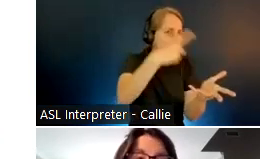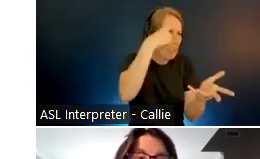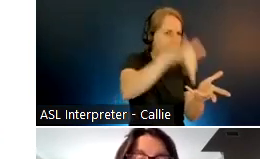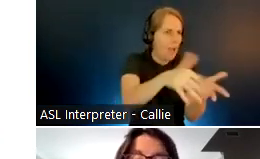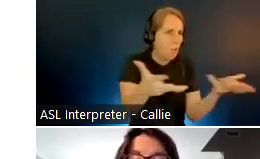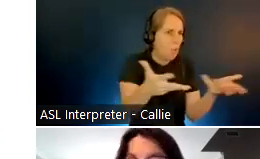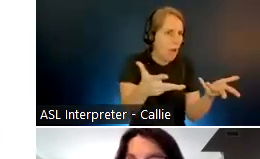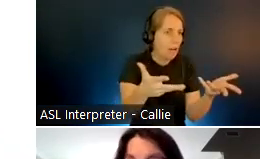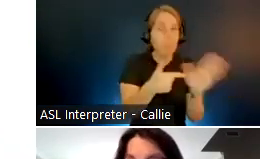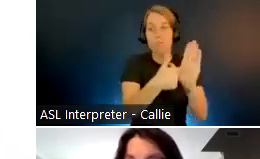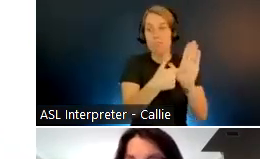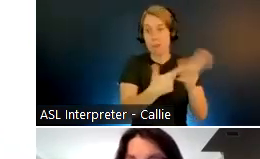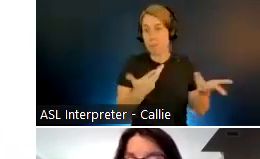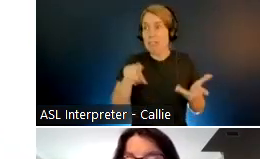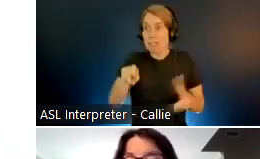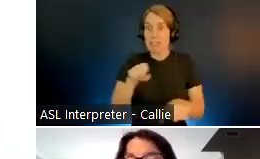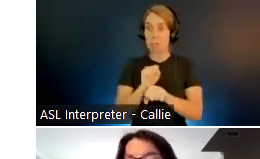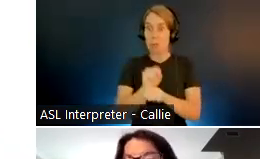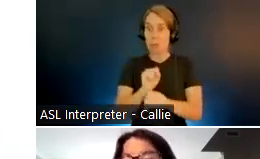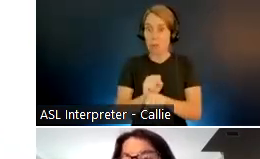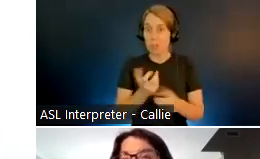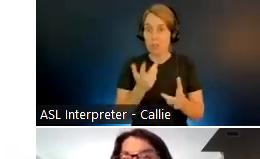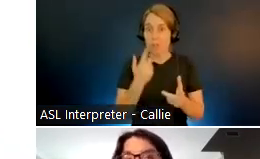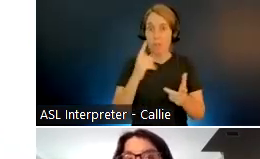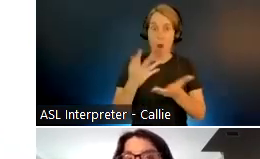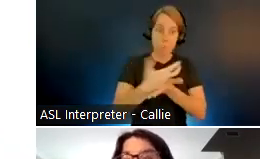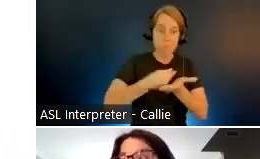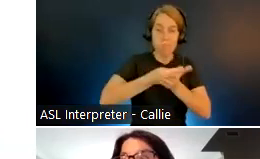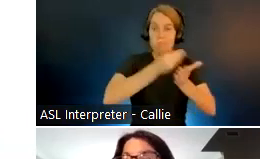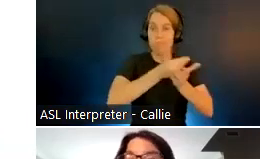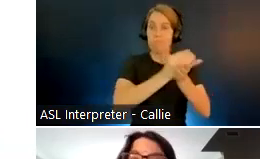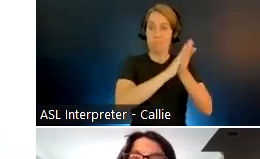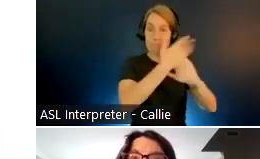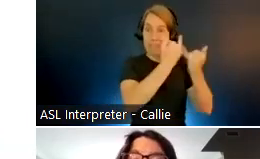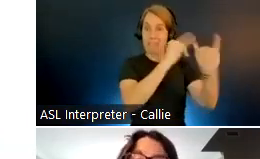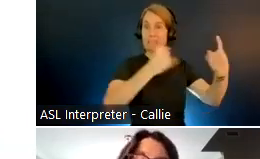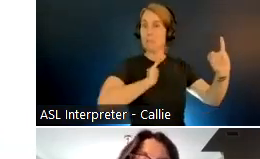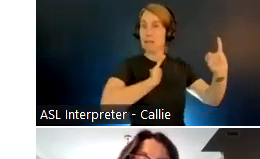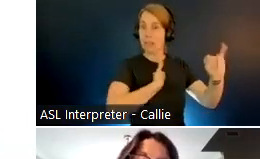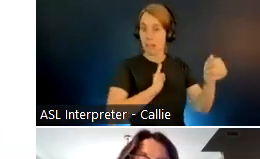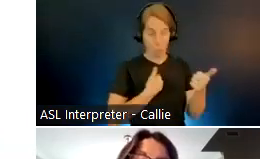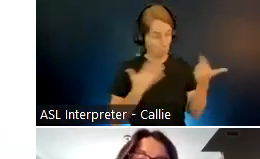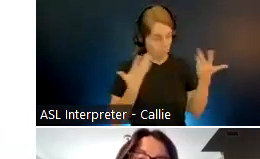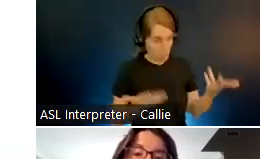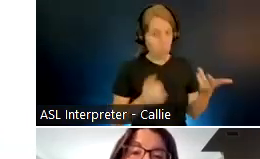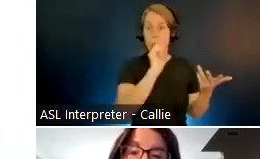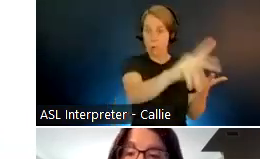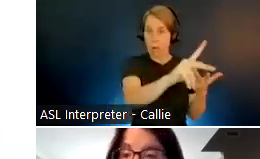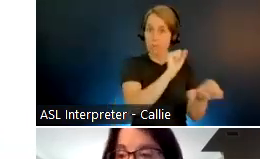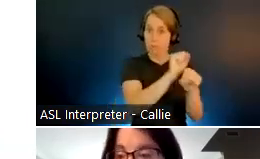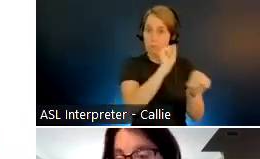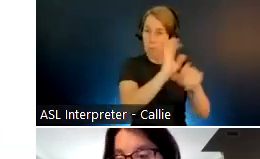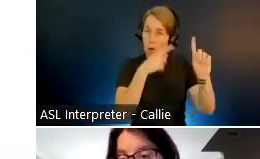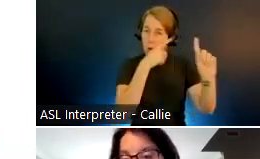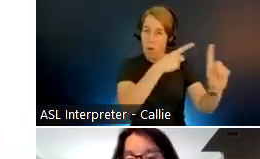Sometimes consumers have an employment goal. And so we work with them to determine, okay, what types of things do you need that's going to help